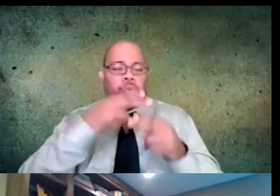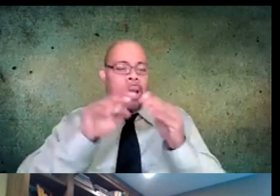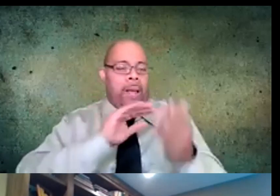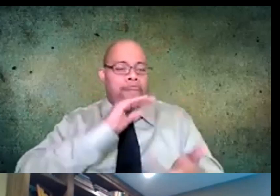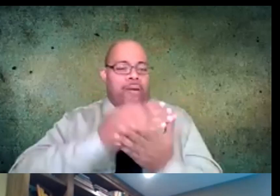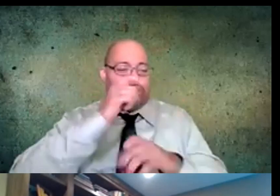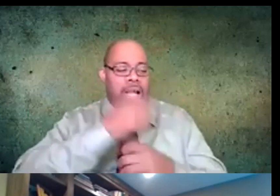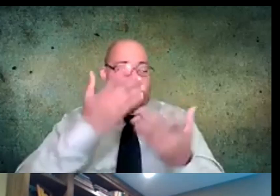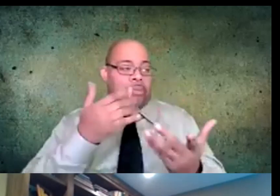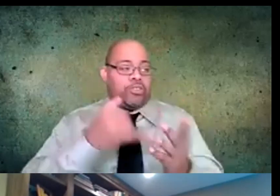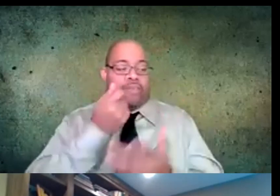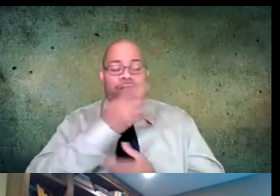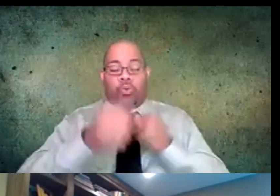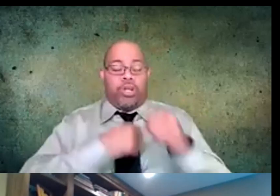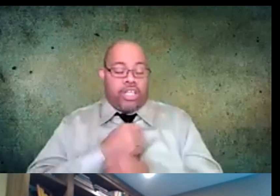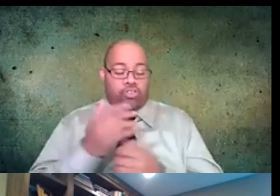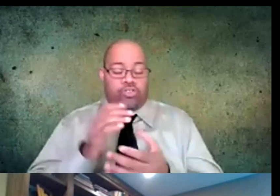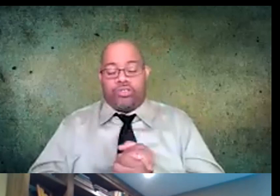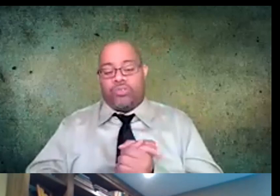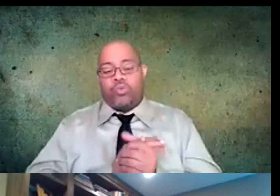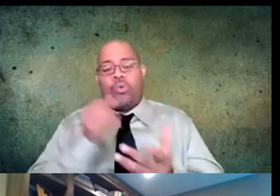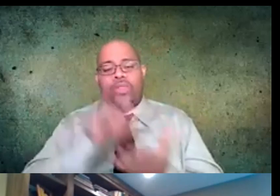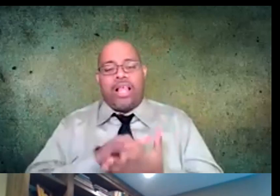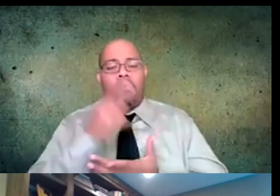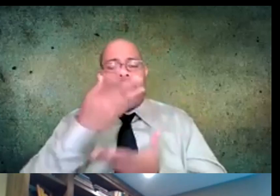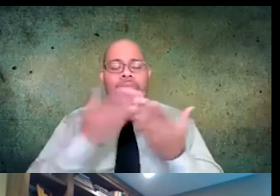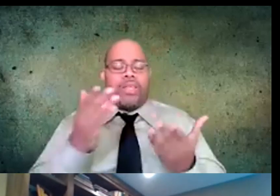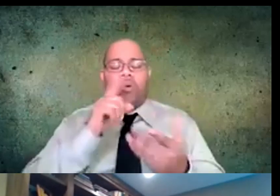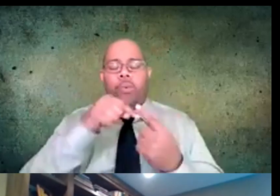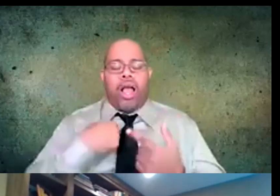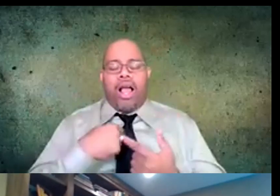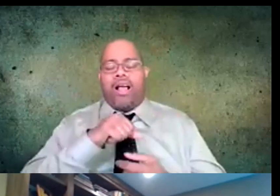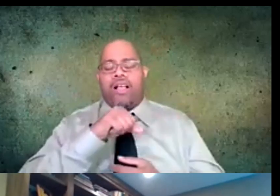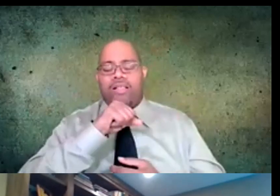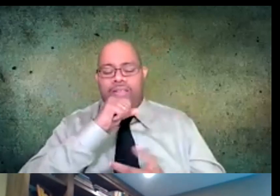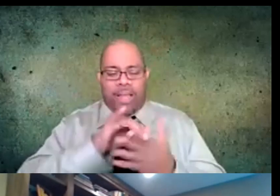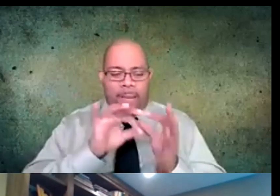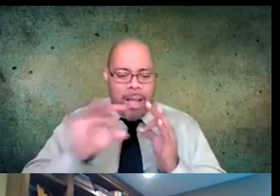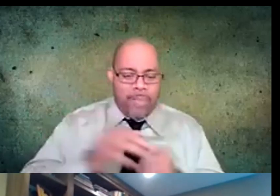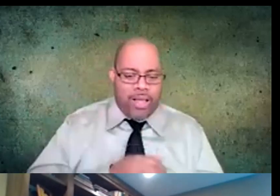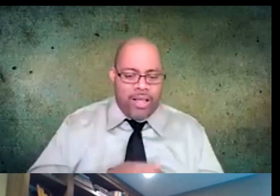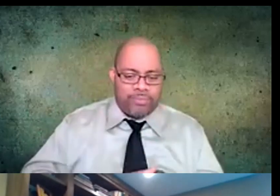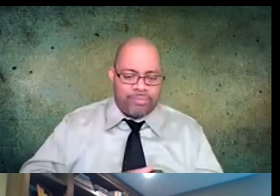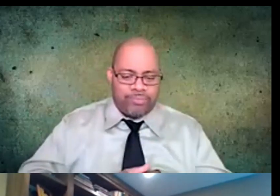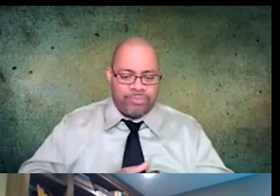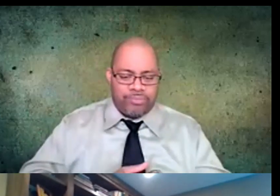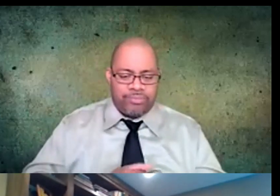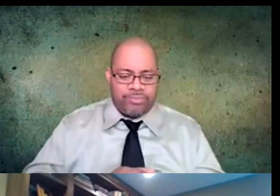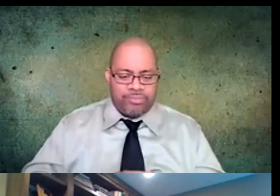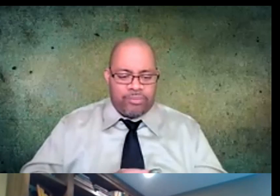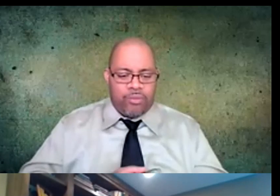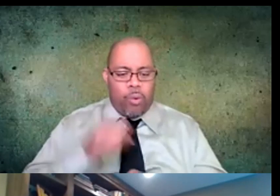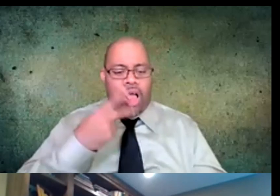could be just, you know, a few years, right? So that's one thing. When I look at this pipeline, a couple of years ago when